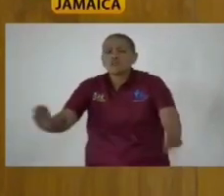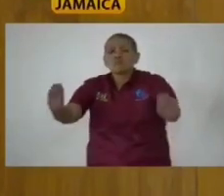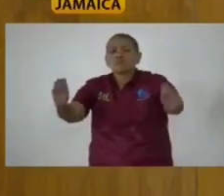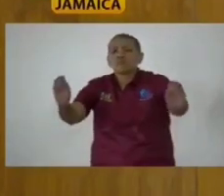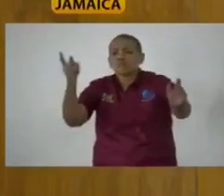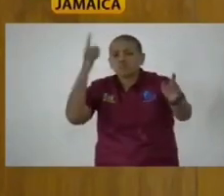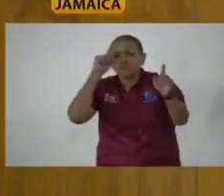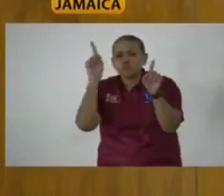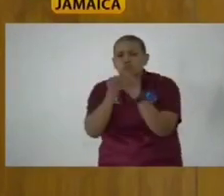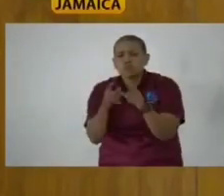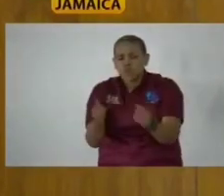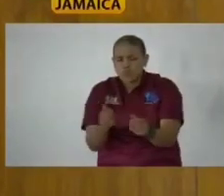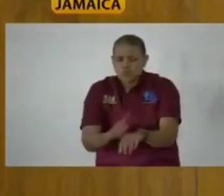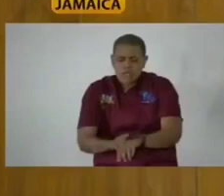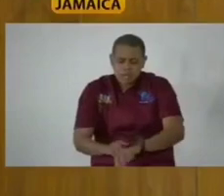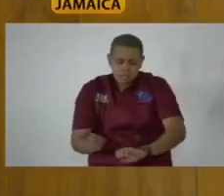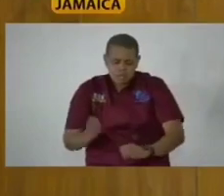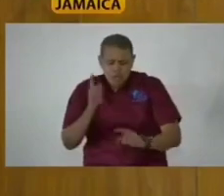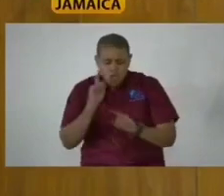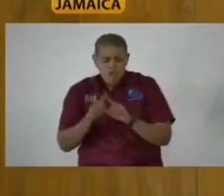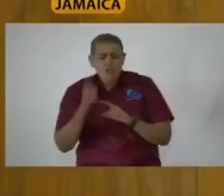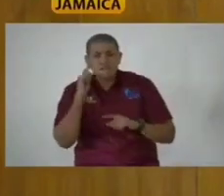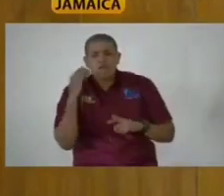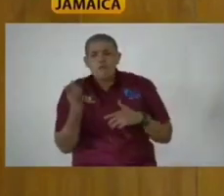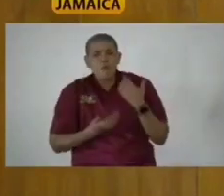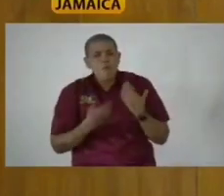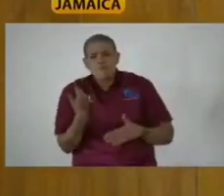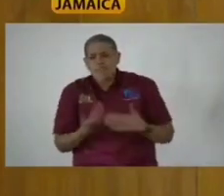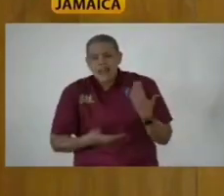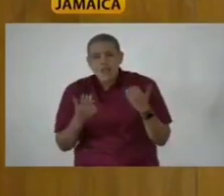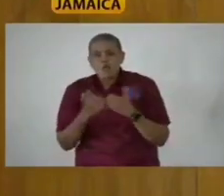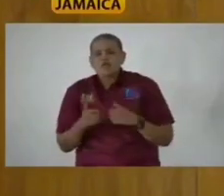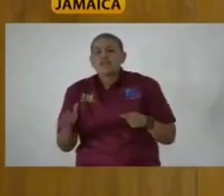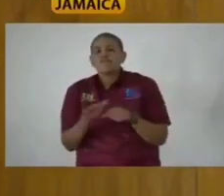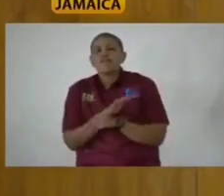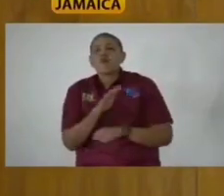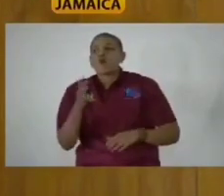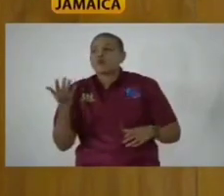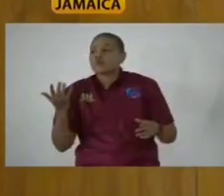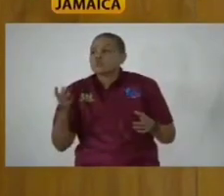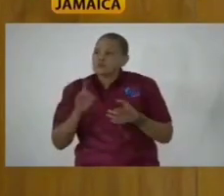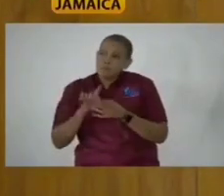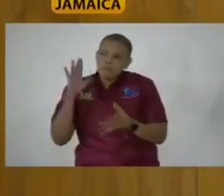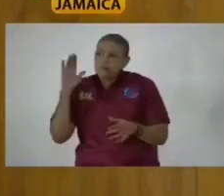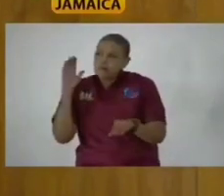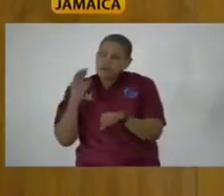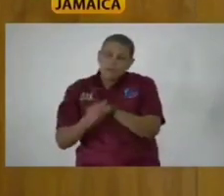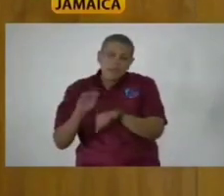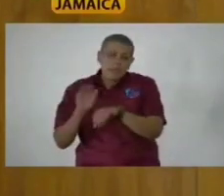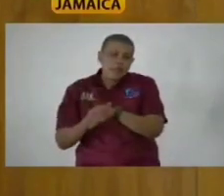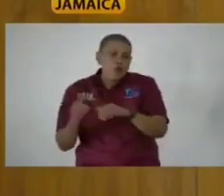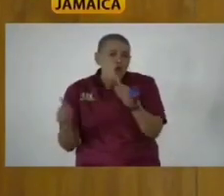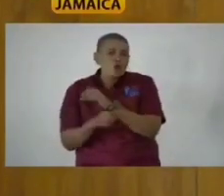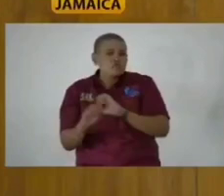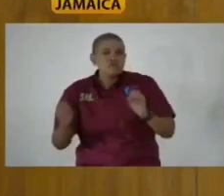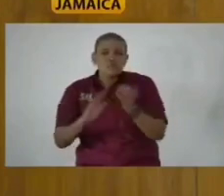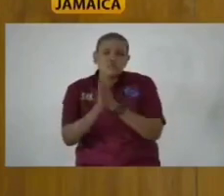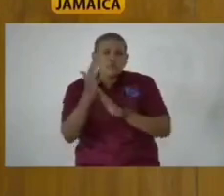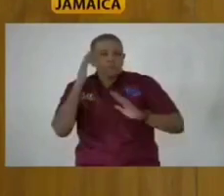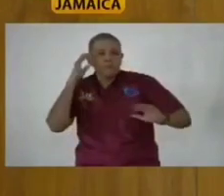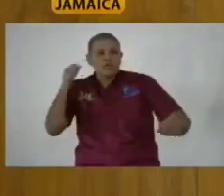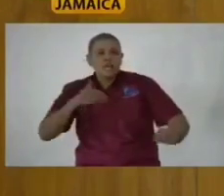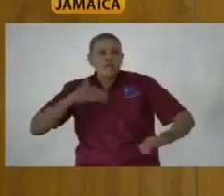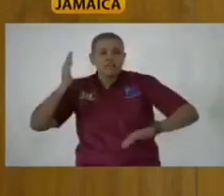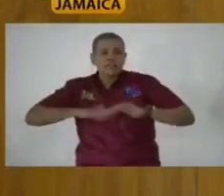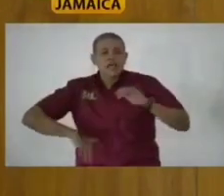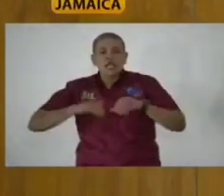consensus at this time for moving ahead with full decolonization. Becoming a republic, rather than having